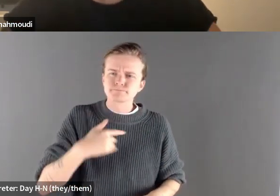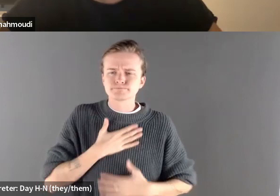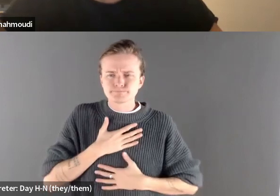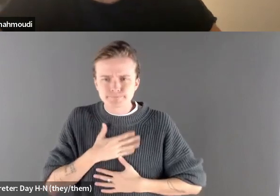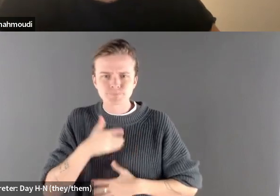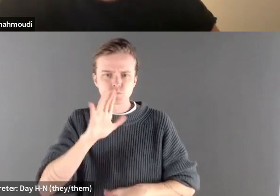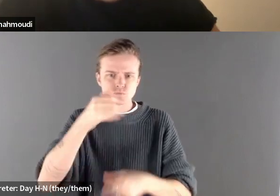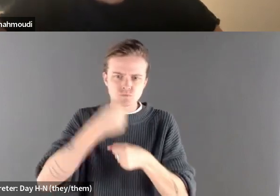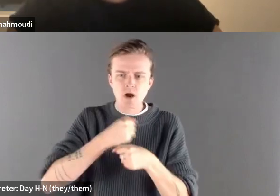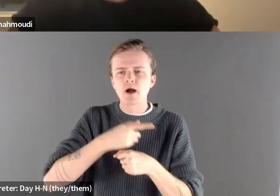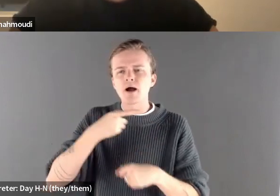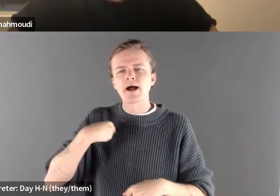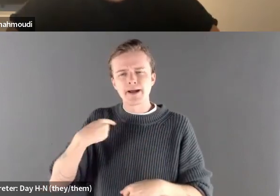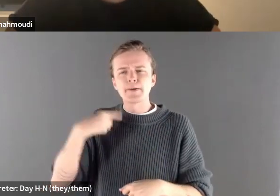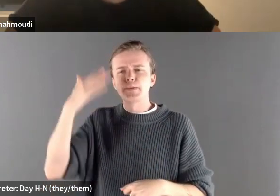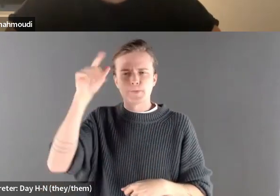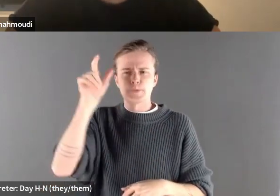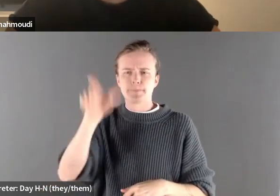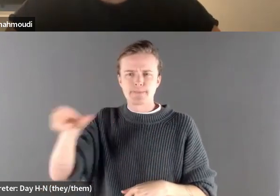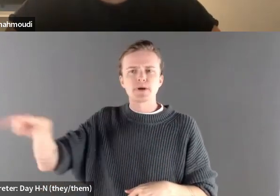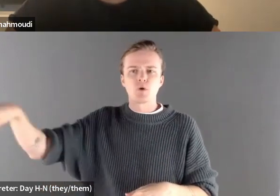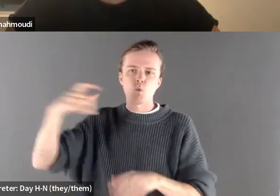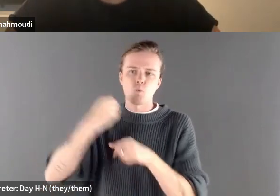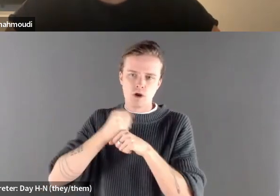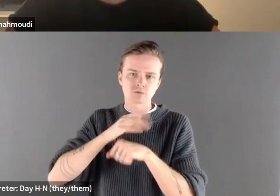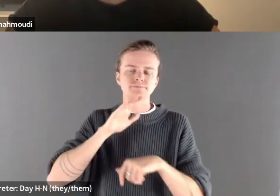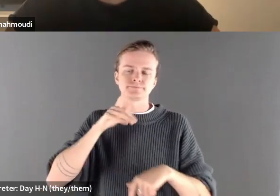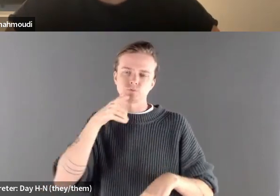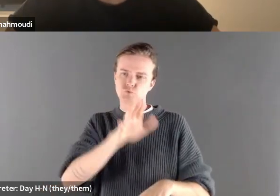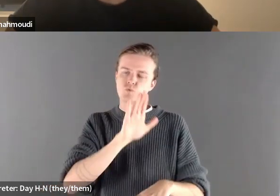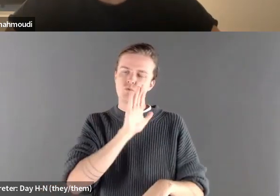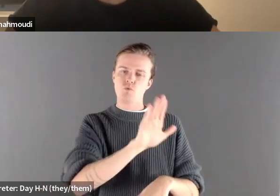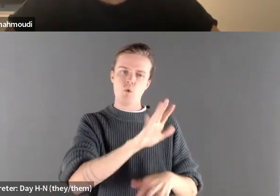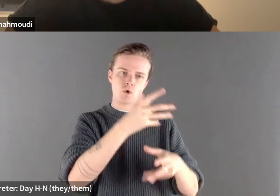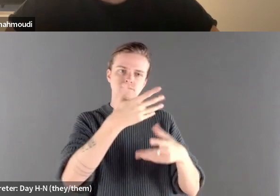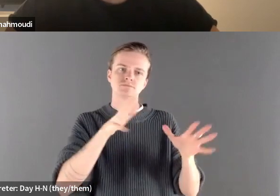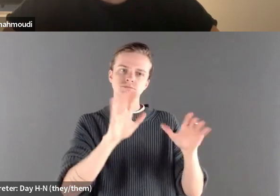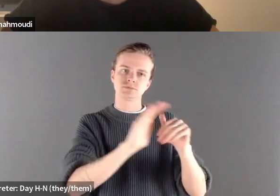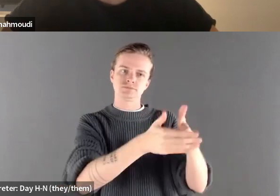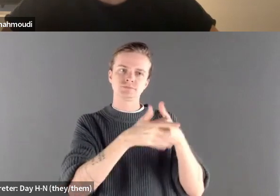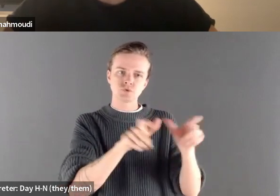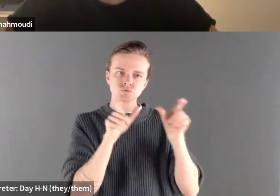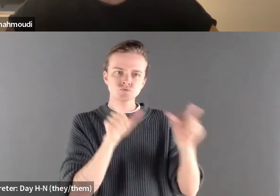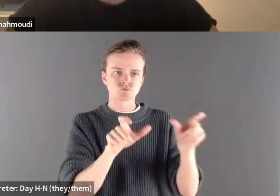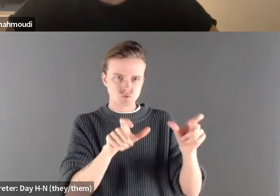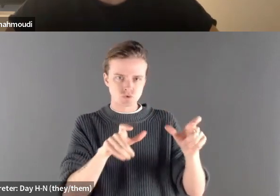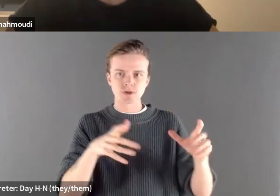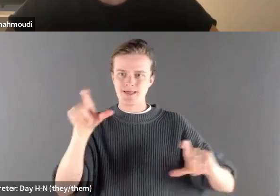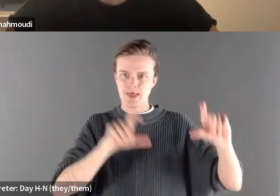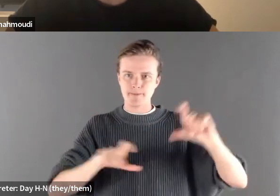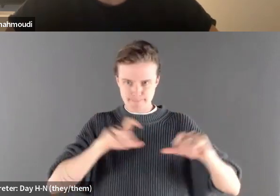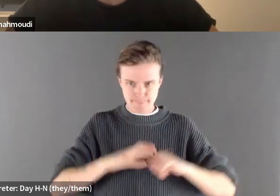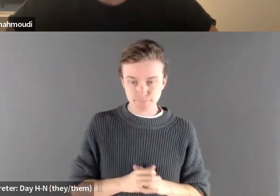with before. Yeah, just to give you an insight into how we think about, or how I, in particular, in my work, I can't speak